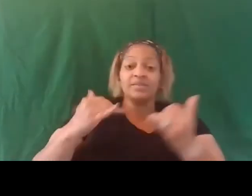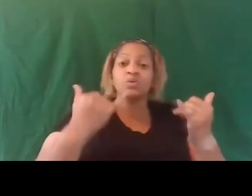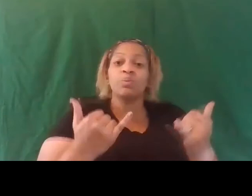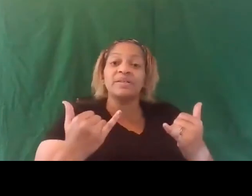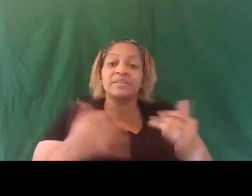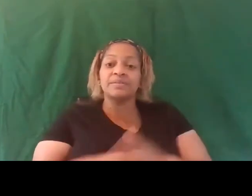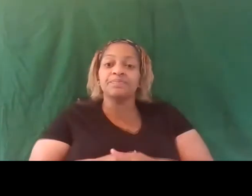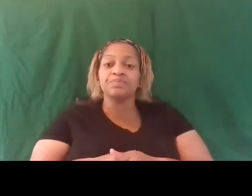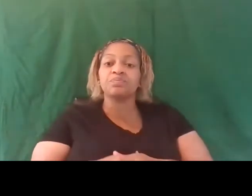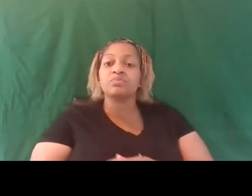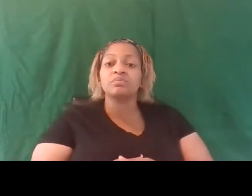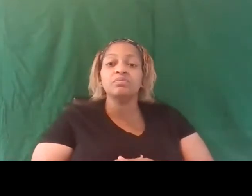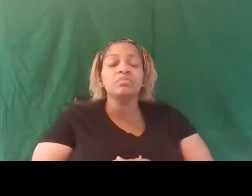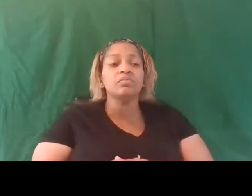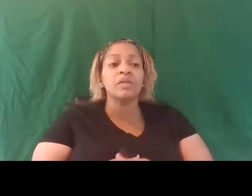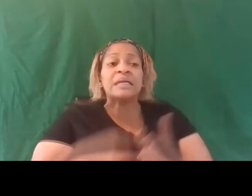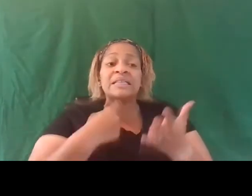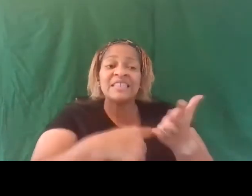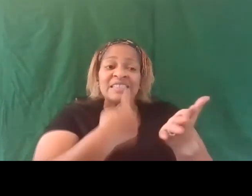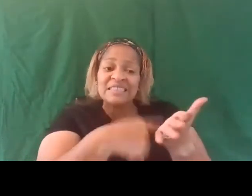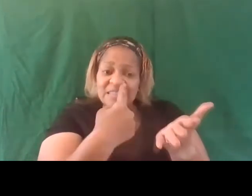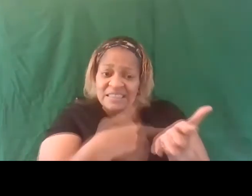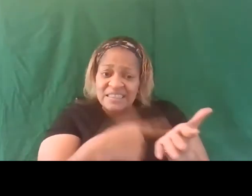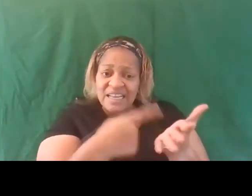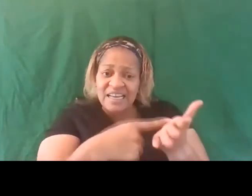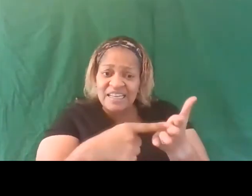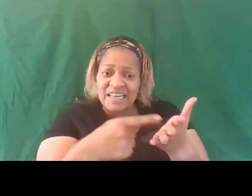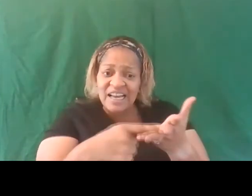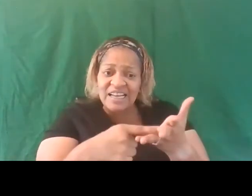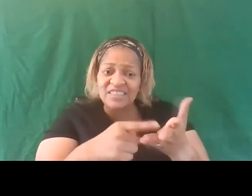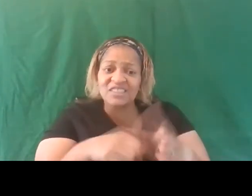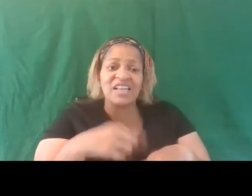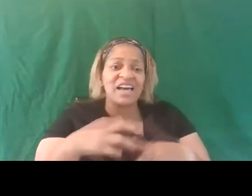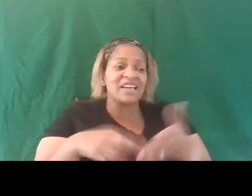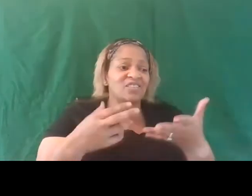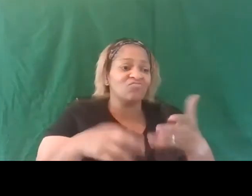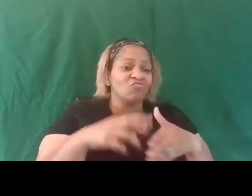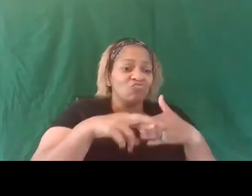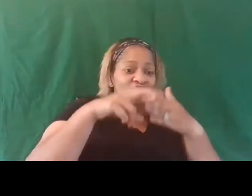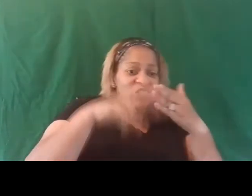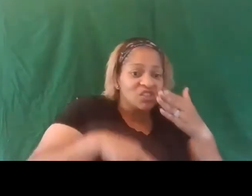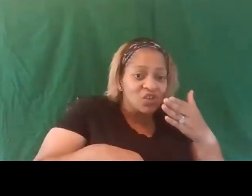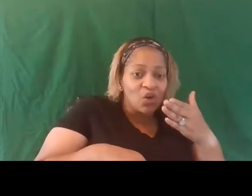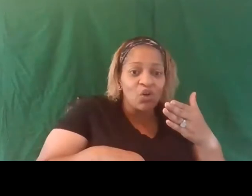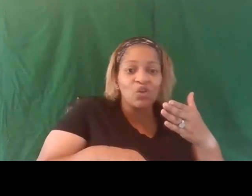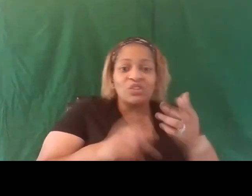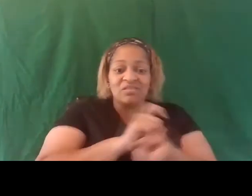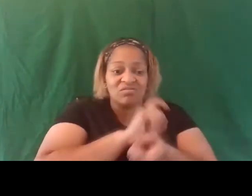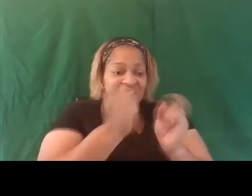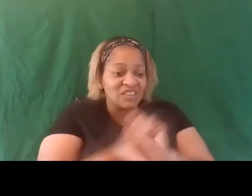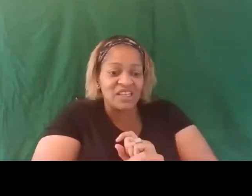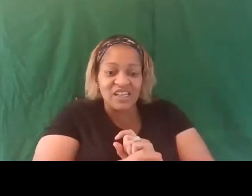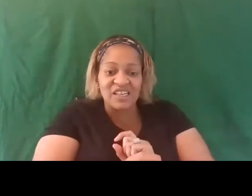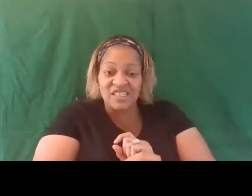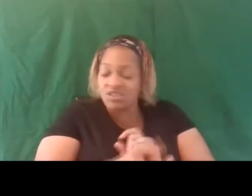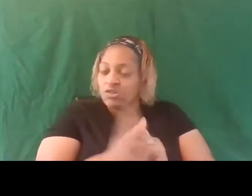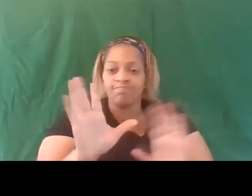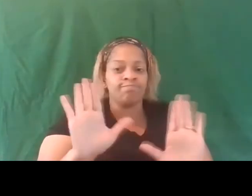any resolutions or answers or solutions. This is simply about opening up and being vulnerable, opening up and being